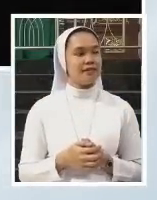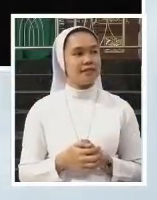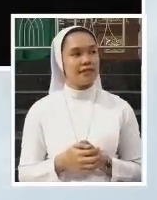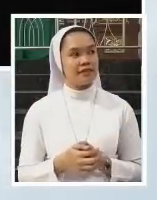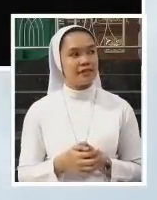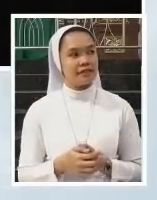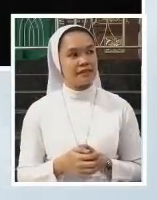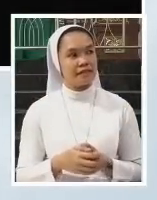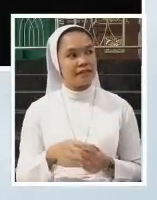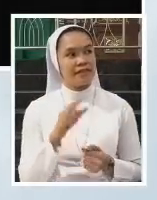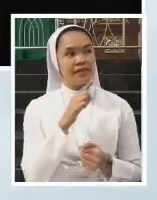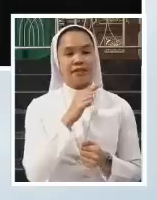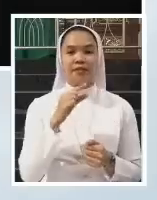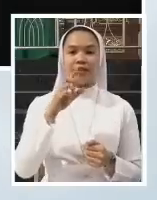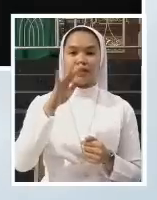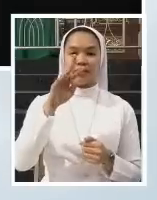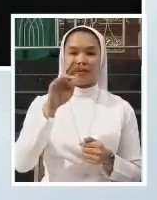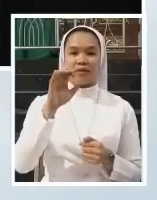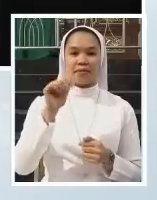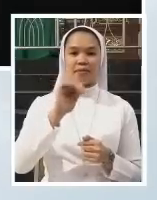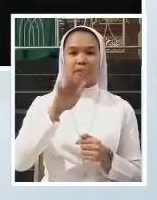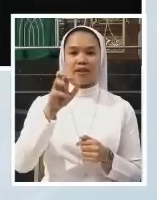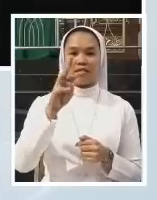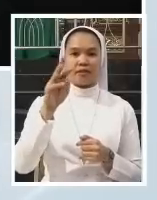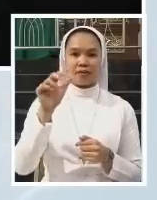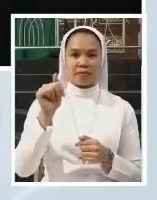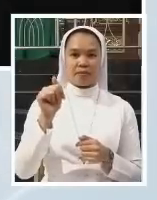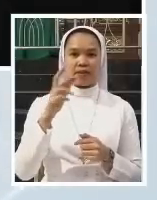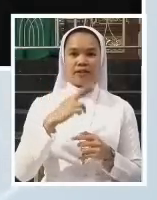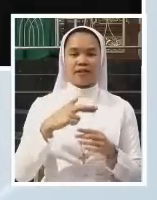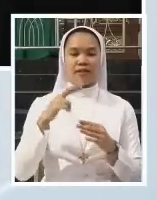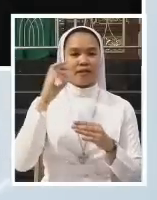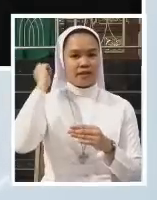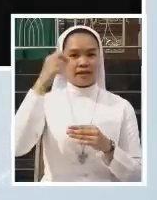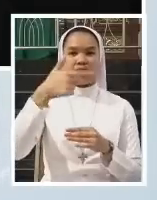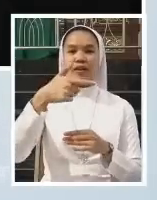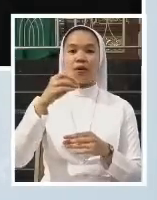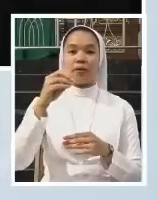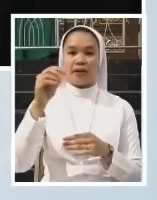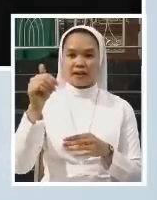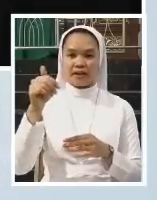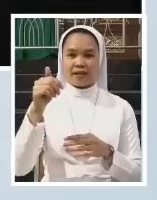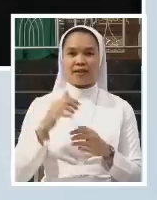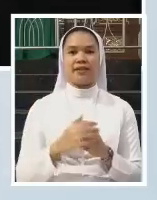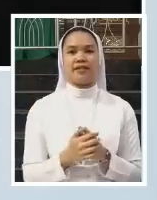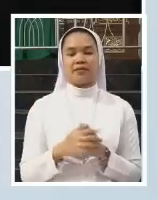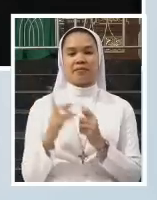Father Chomar Dihita, Pastor, St. John the Baptist Parish, Goa.